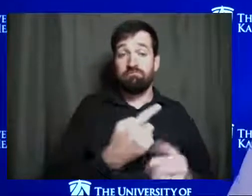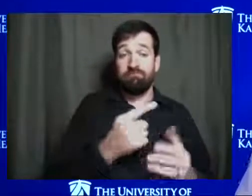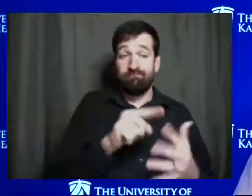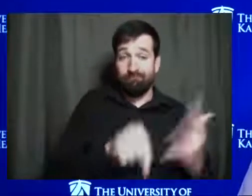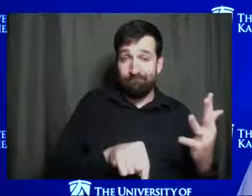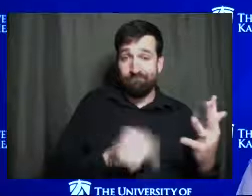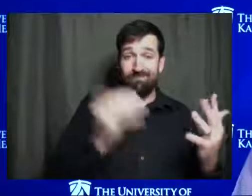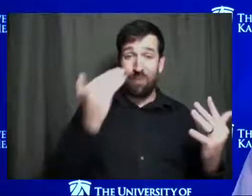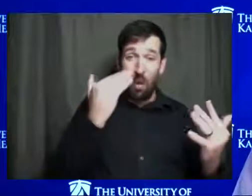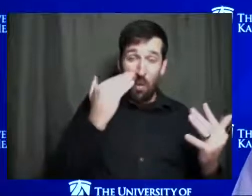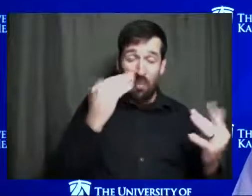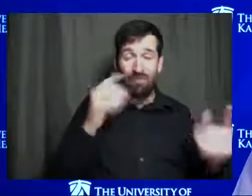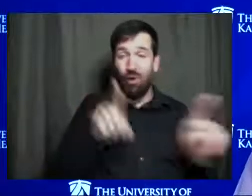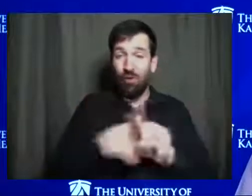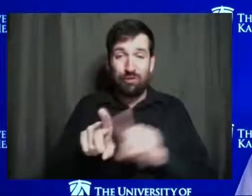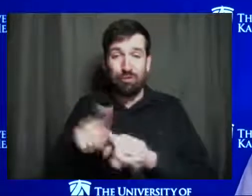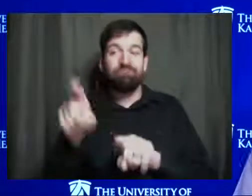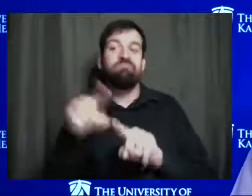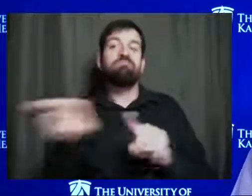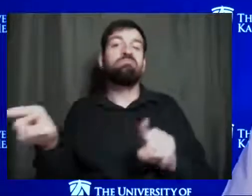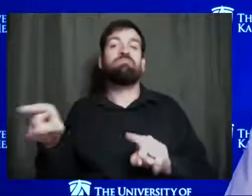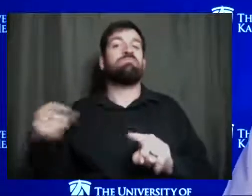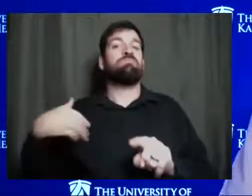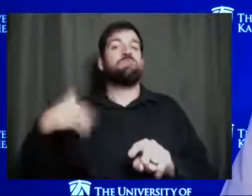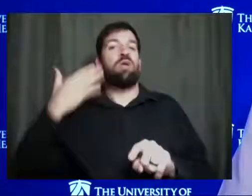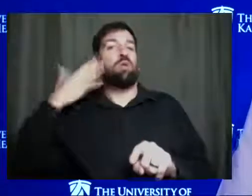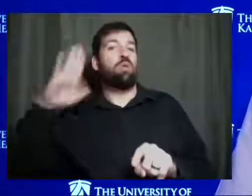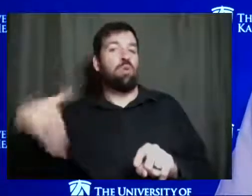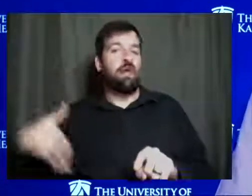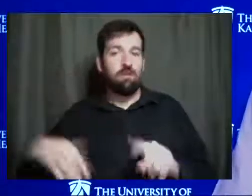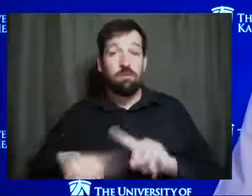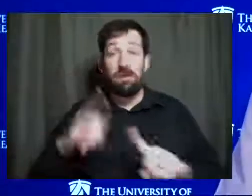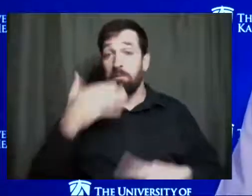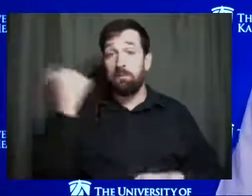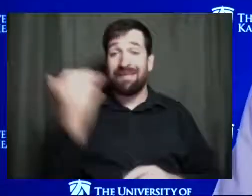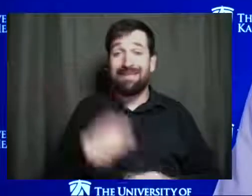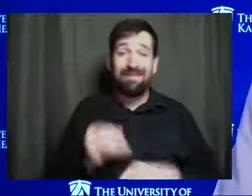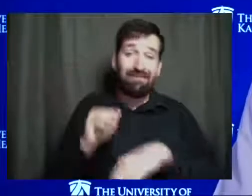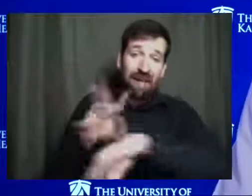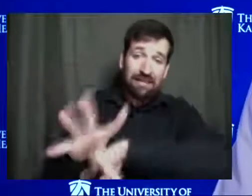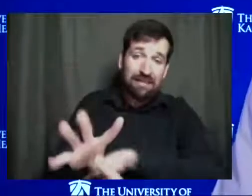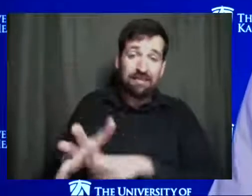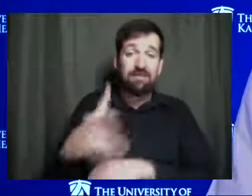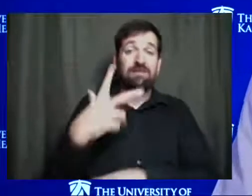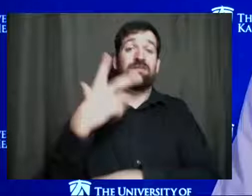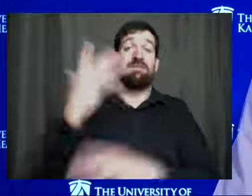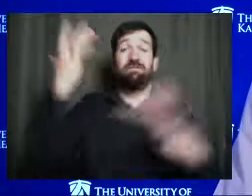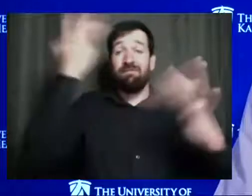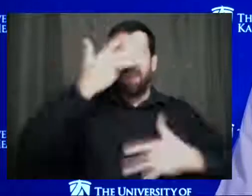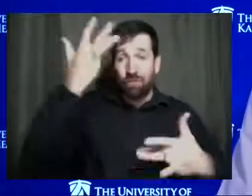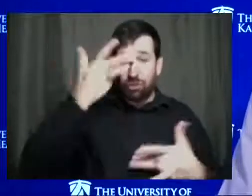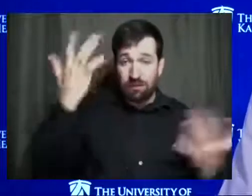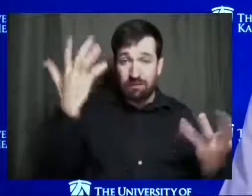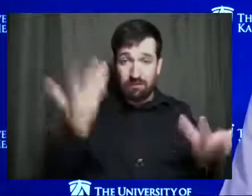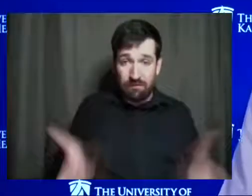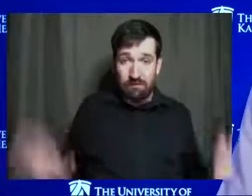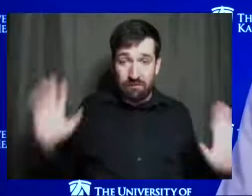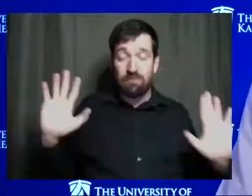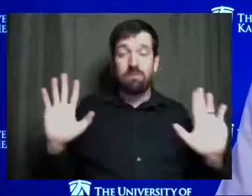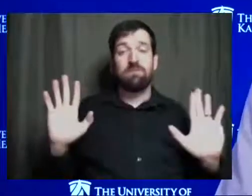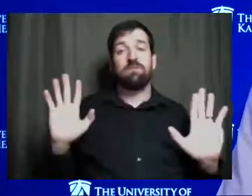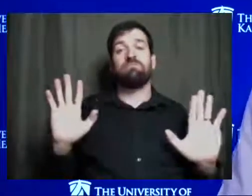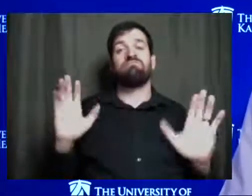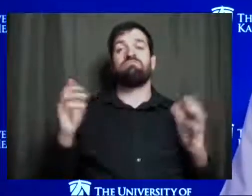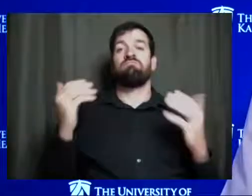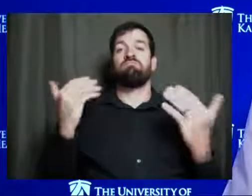know about yet. So really the best advice is, even after infection, and again, this is the CDC advice, even after you've had the infection,